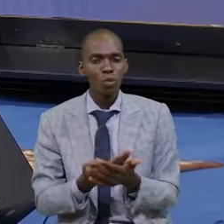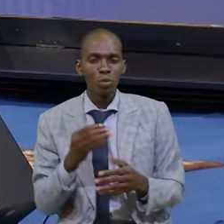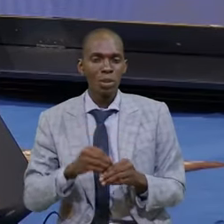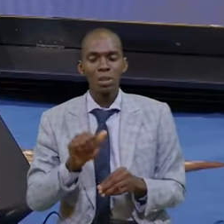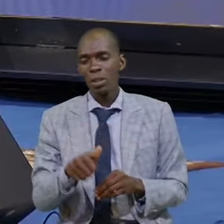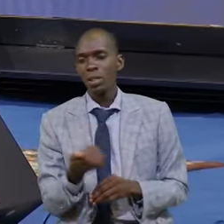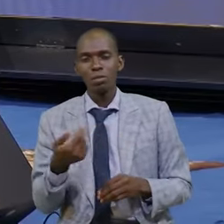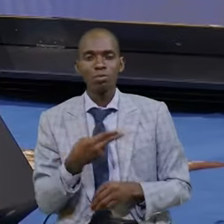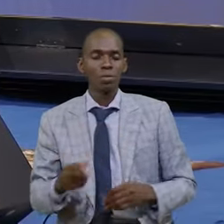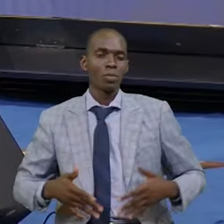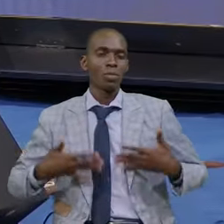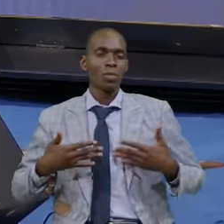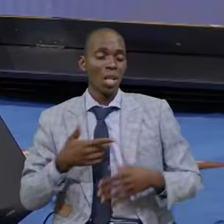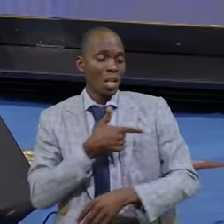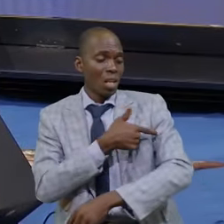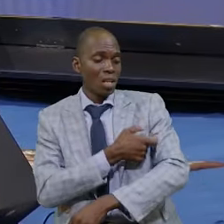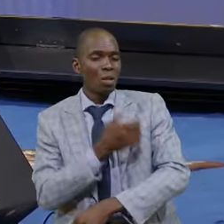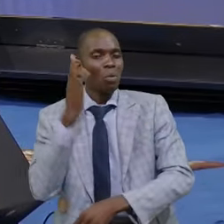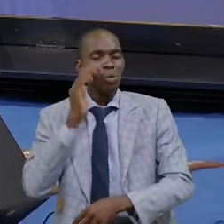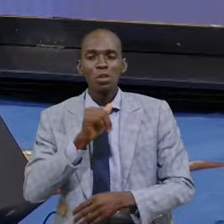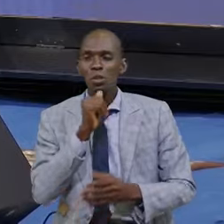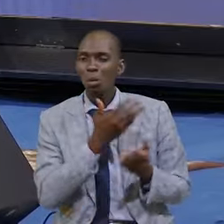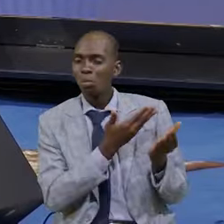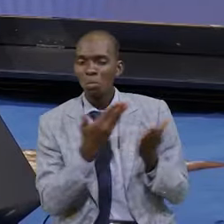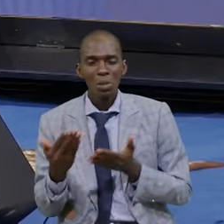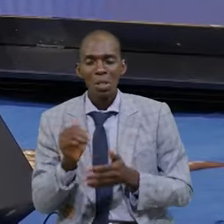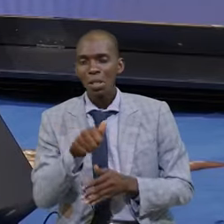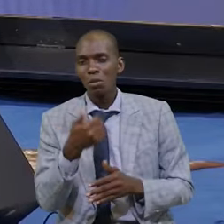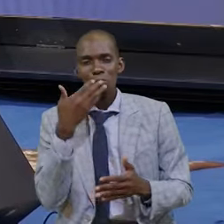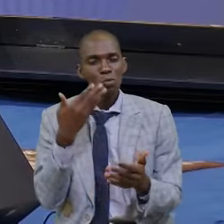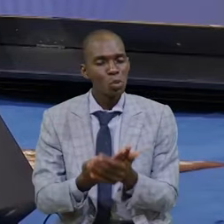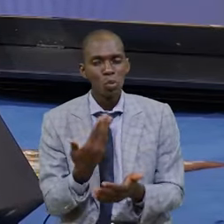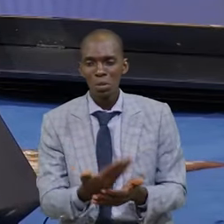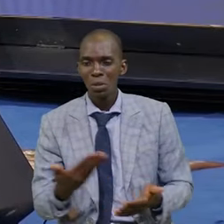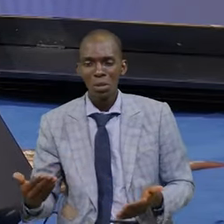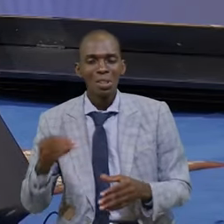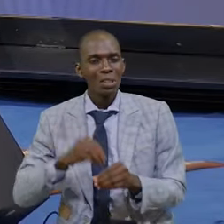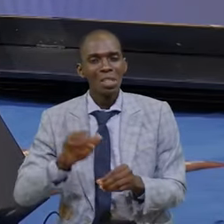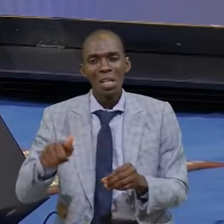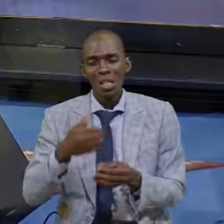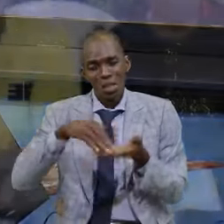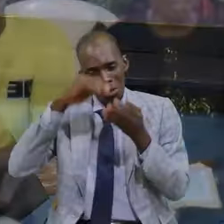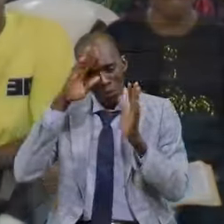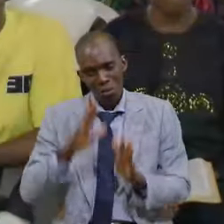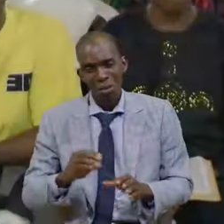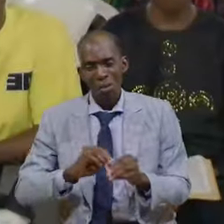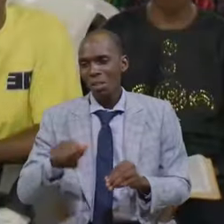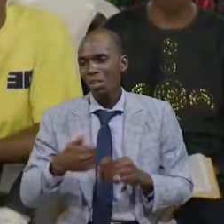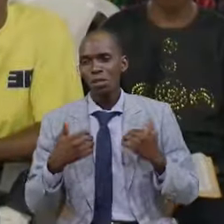hard drugs, will not produce any good thing in any student, in any teenager,